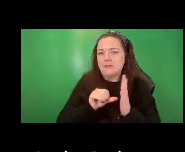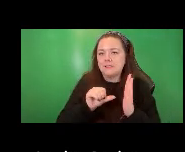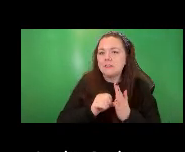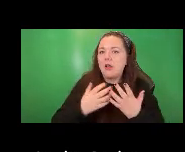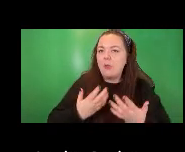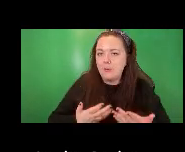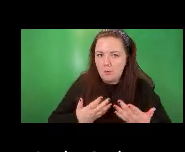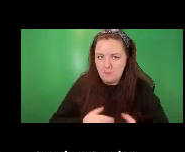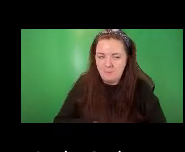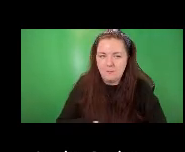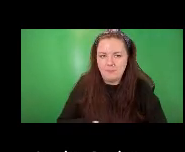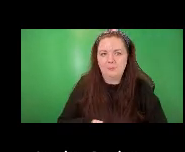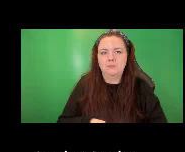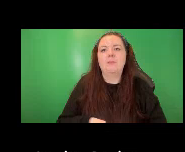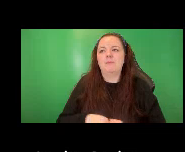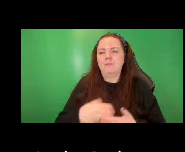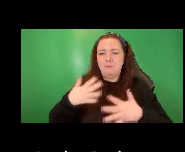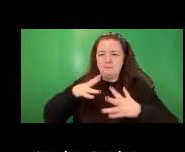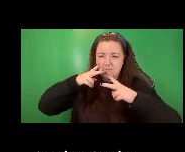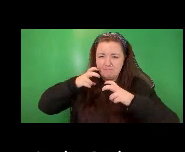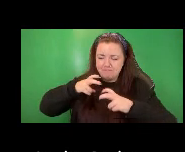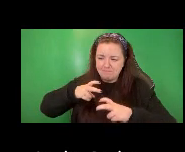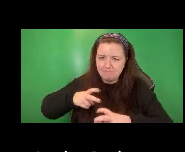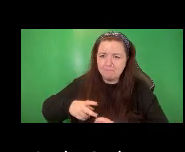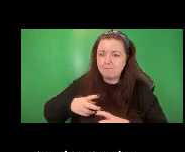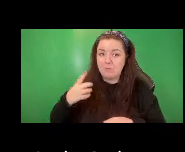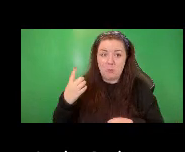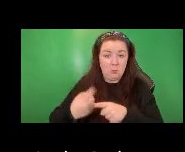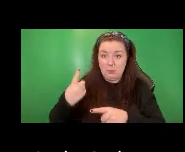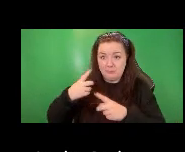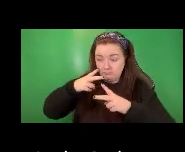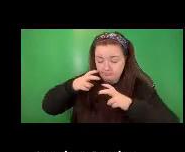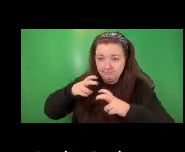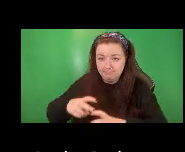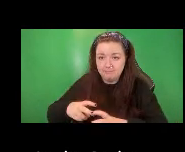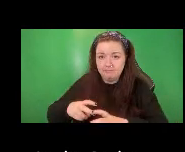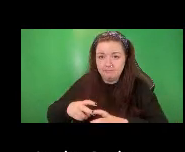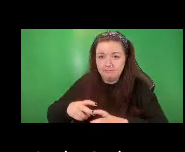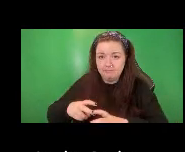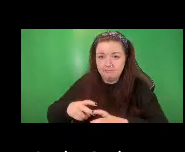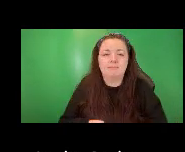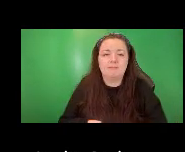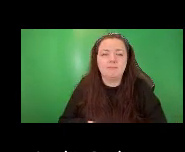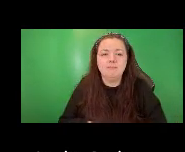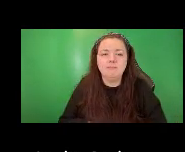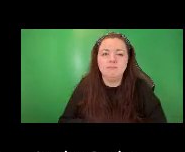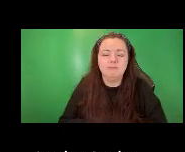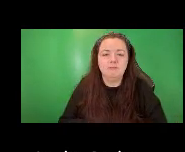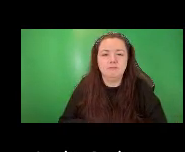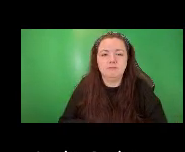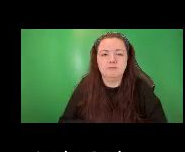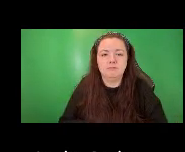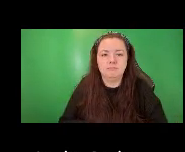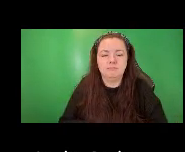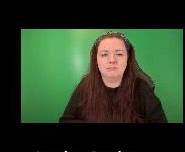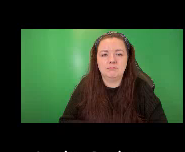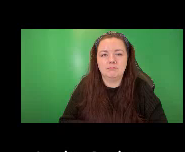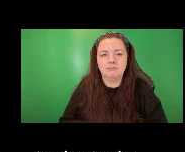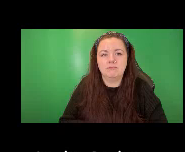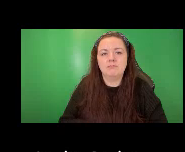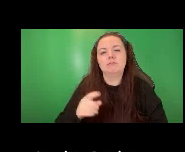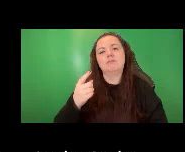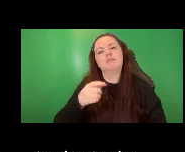off an investigation very, very quickly from the government taking office. And a gentleman called